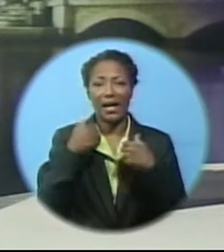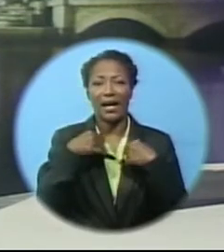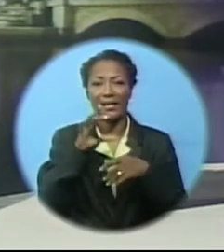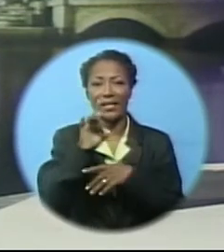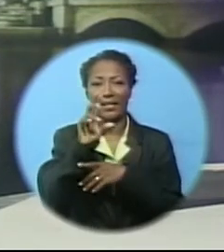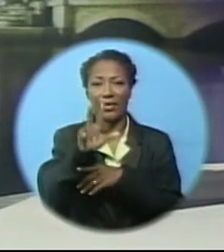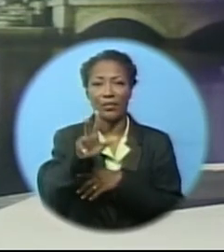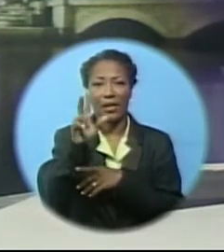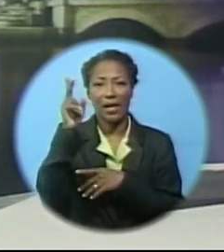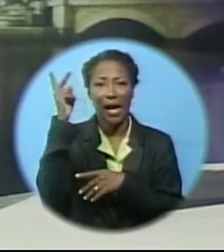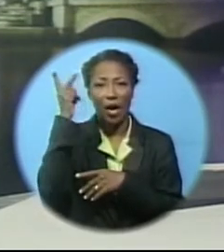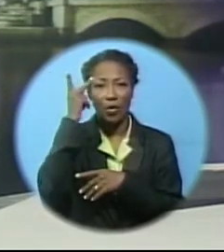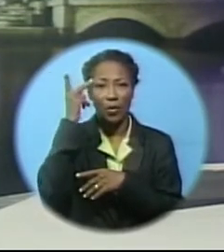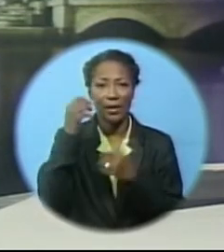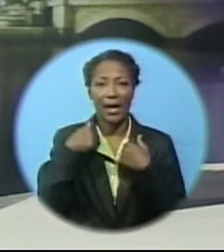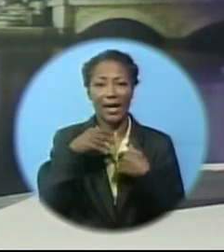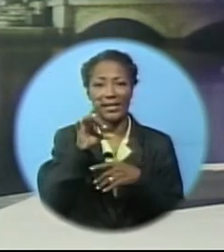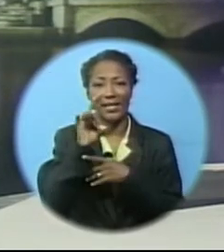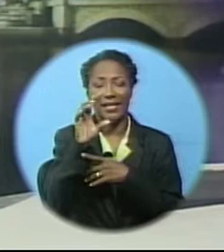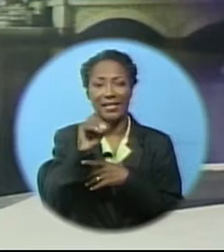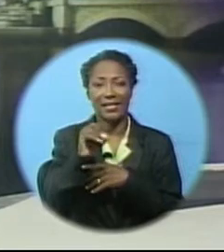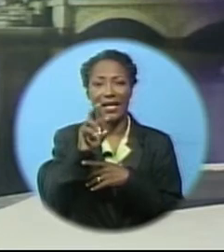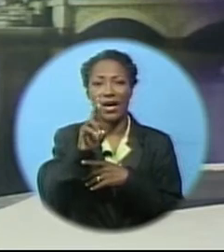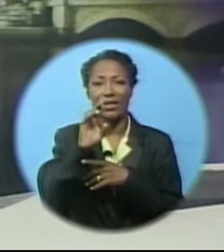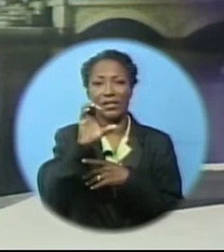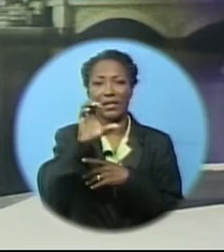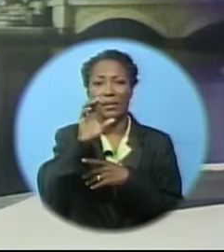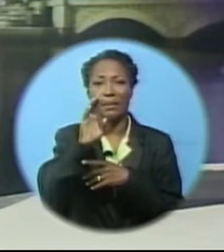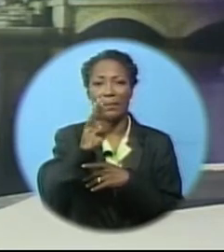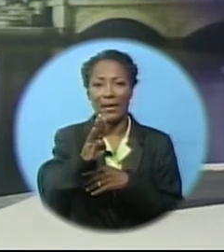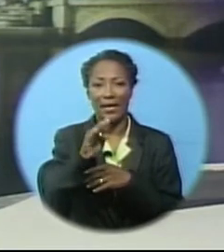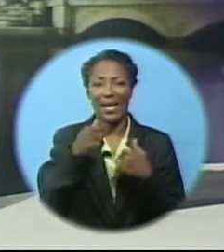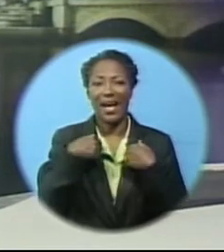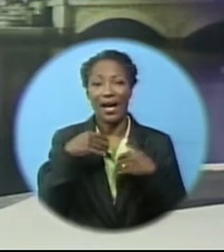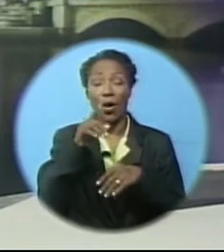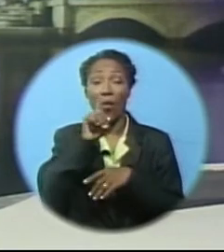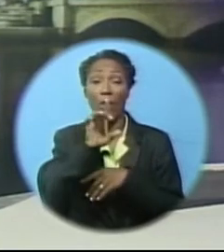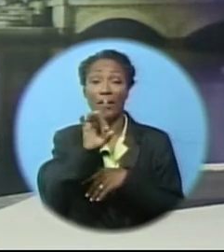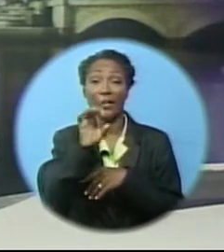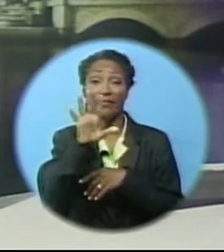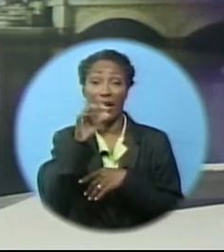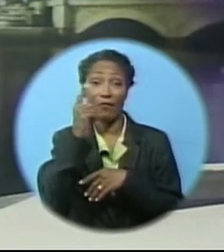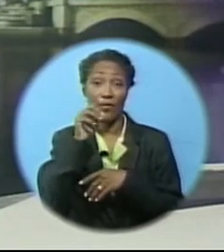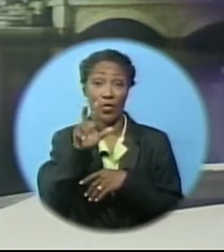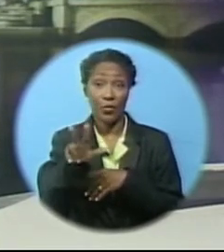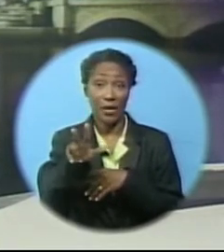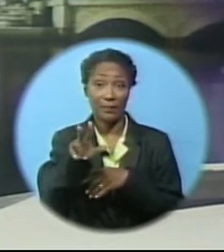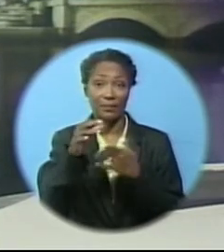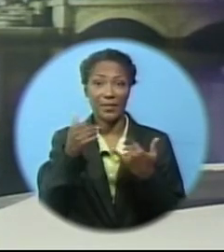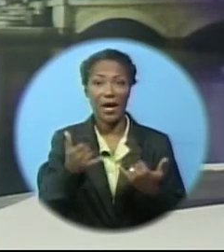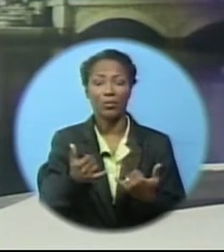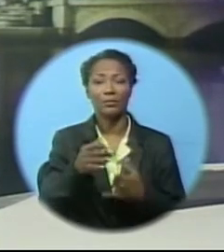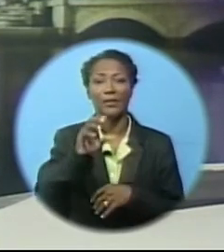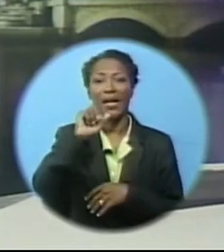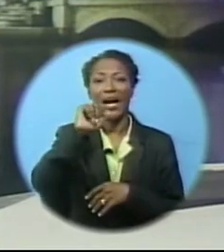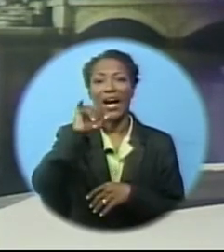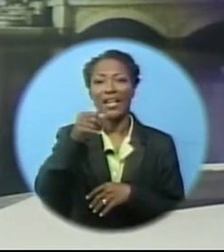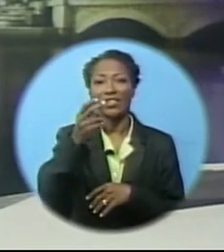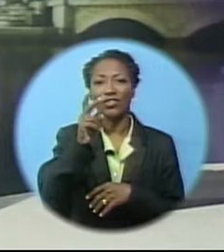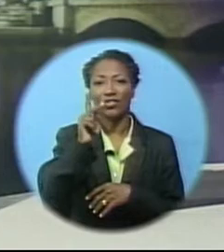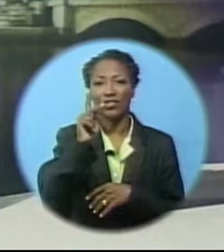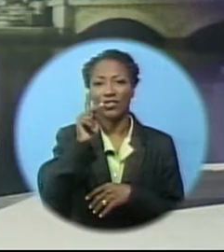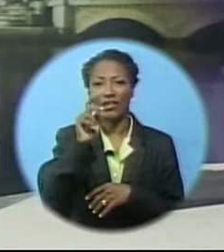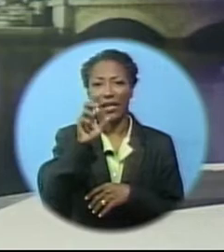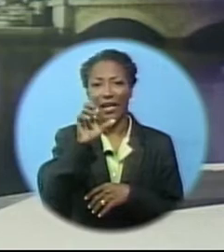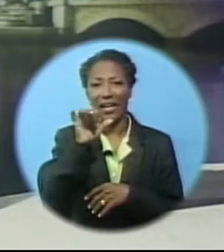added 80 as RCB pulled on a massive 185 for 3. Now in reply, 60 from Ajinkya Rahane